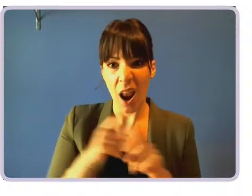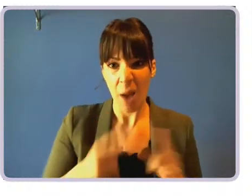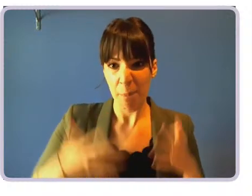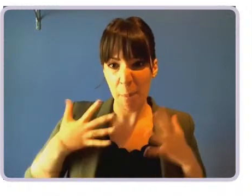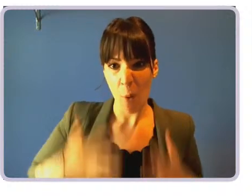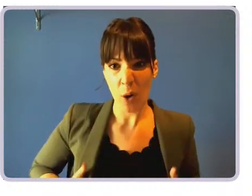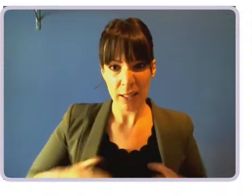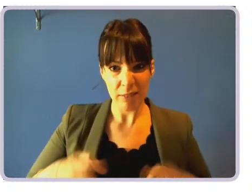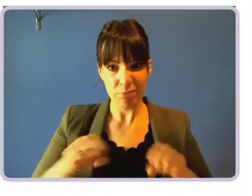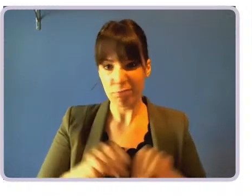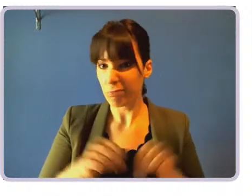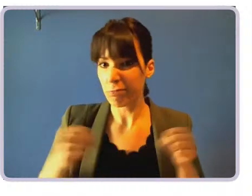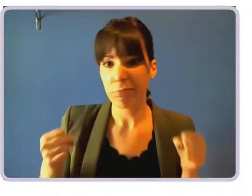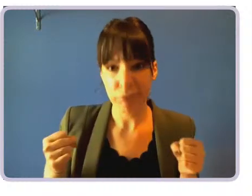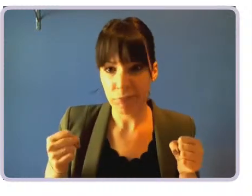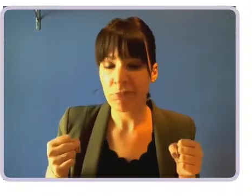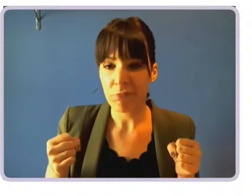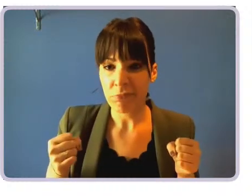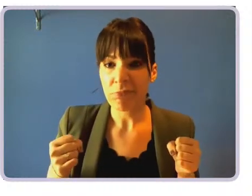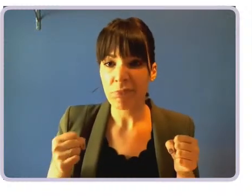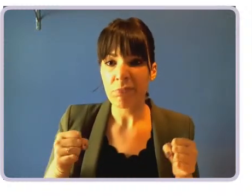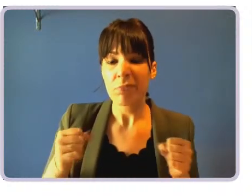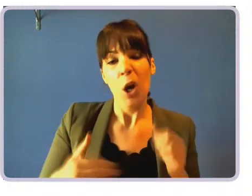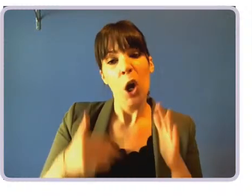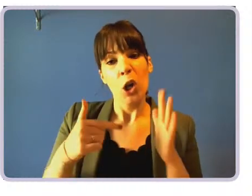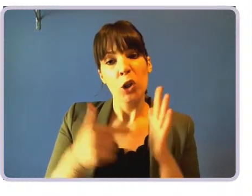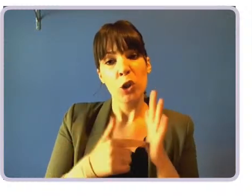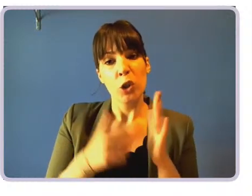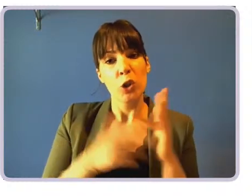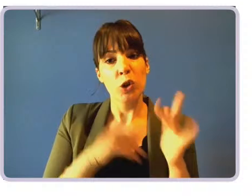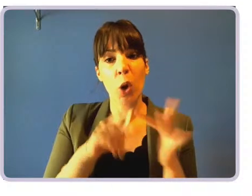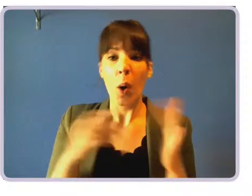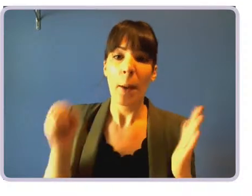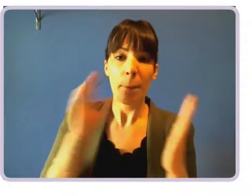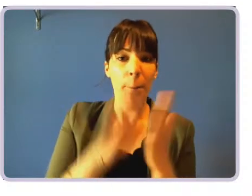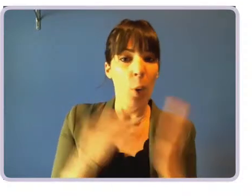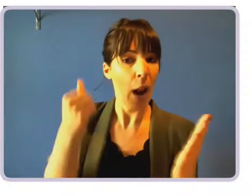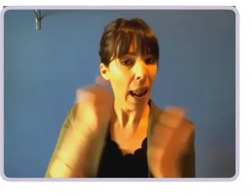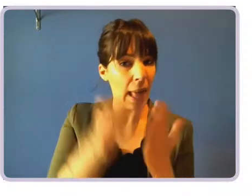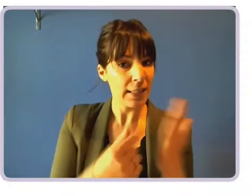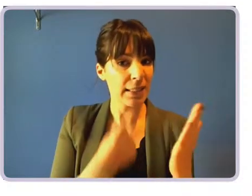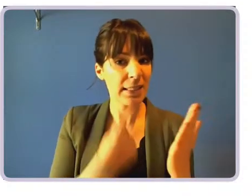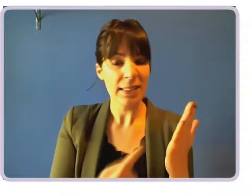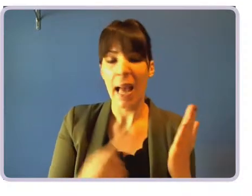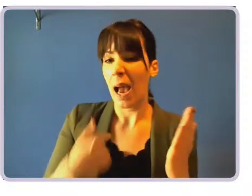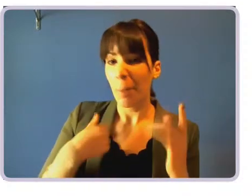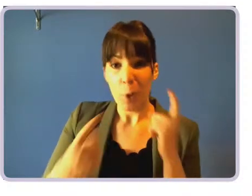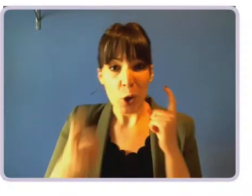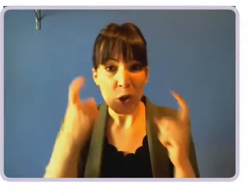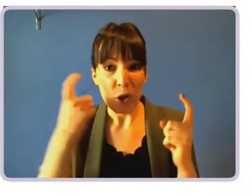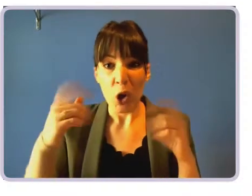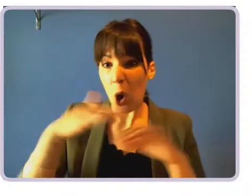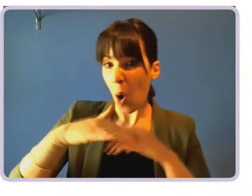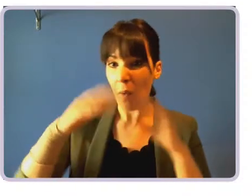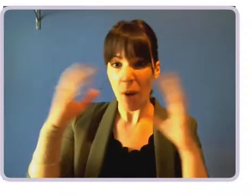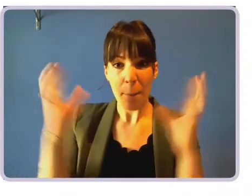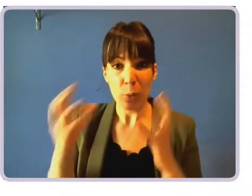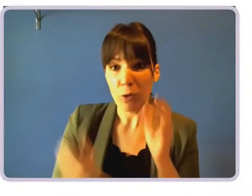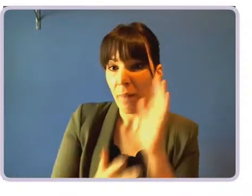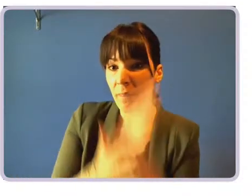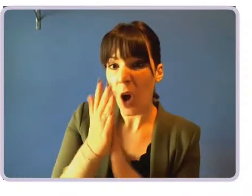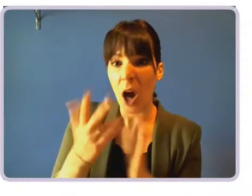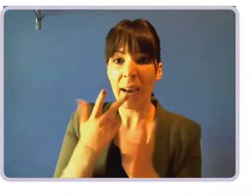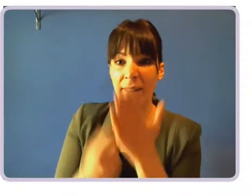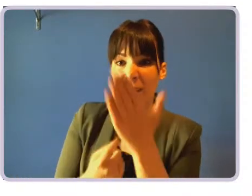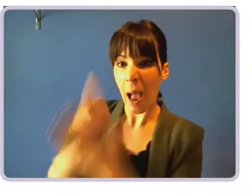she described her concerns about bushfire and wanted advice on preparation as she felt she could not leave. I